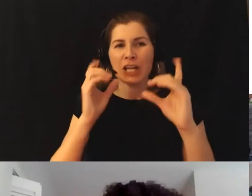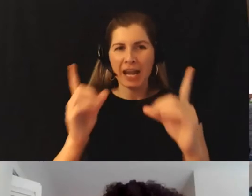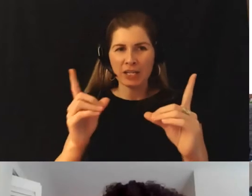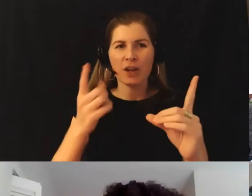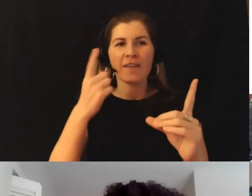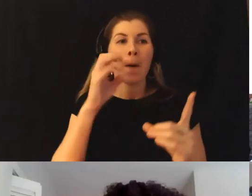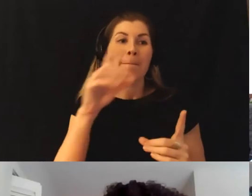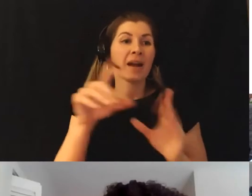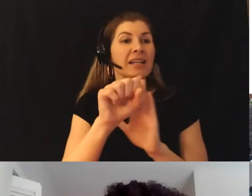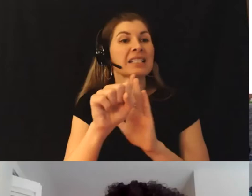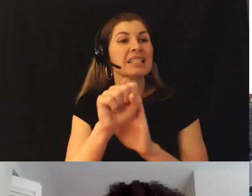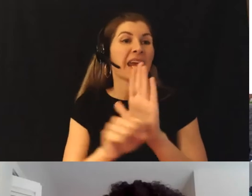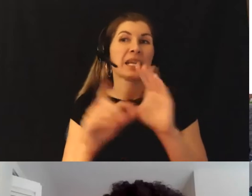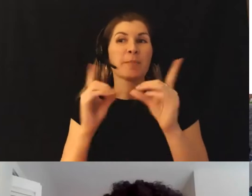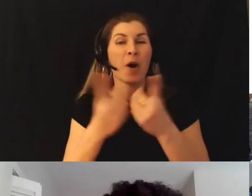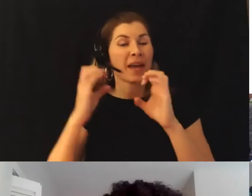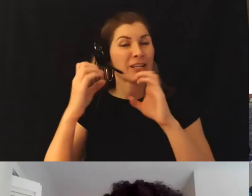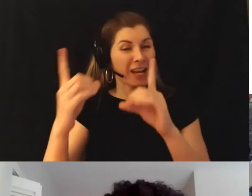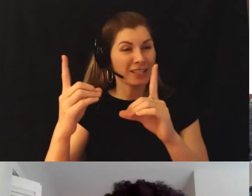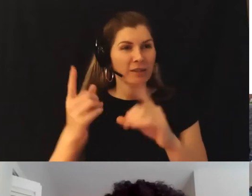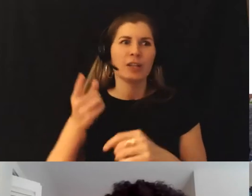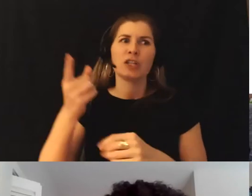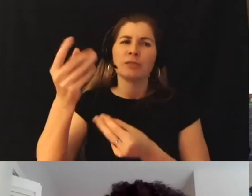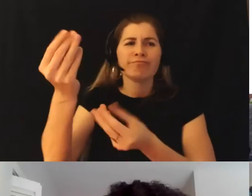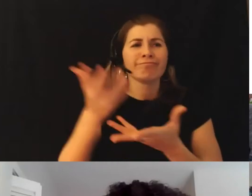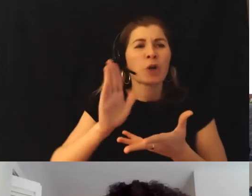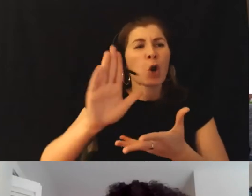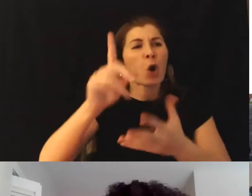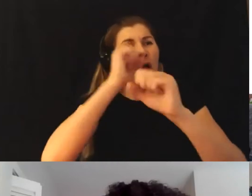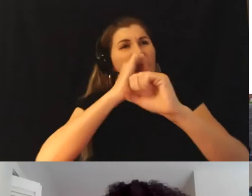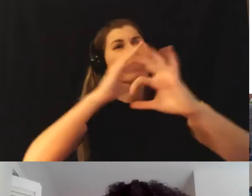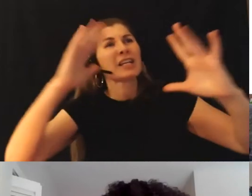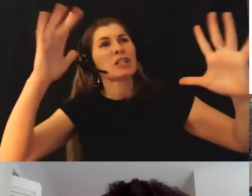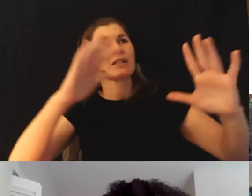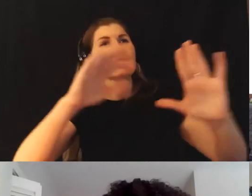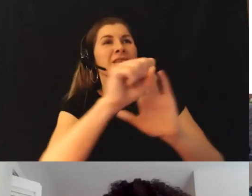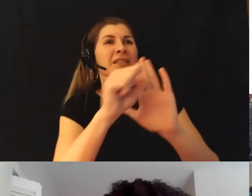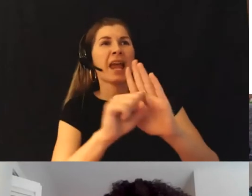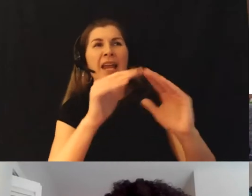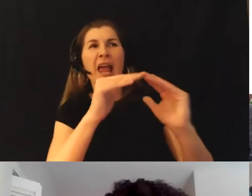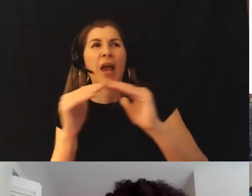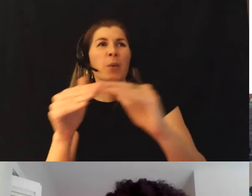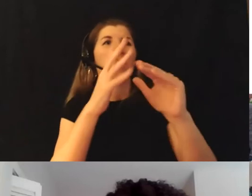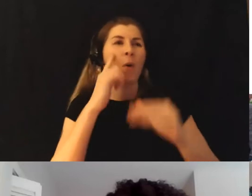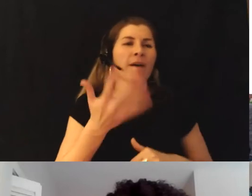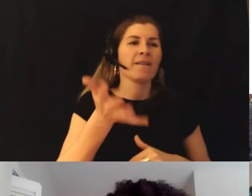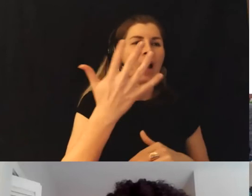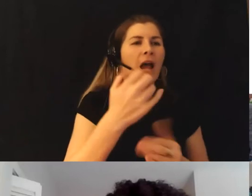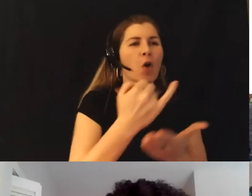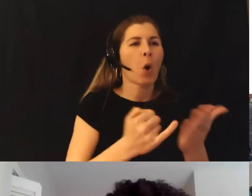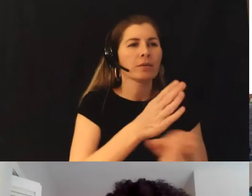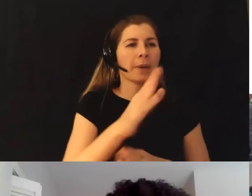Maryland State Department of Education, where she shares her vision of statewide equity and excellence across five arts disciplines: